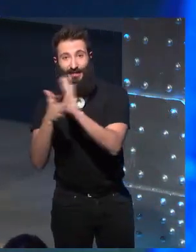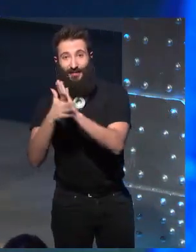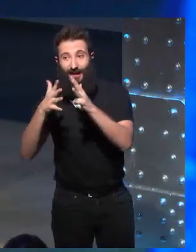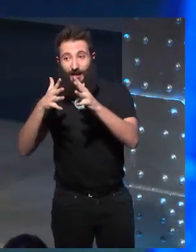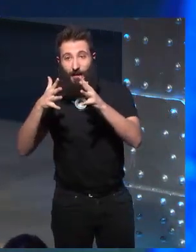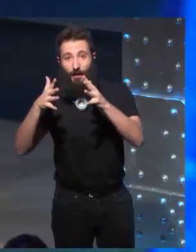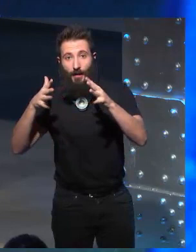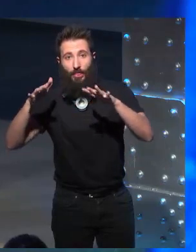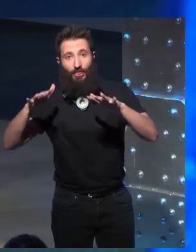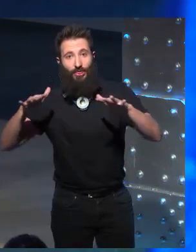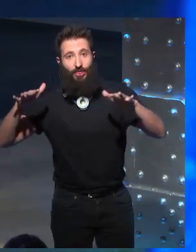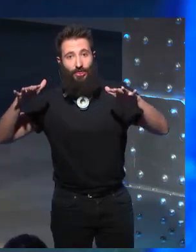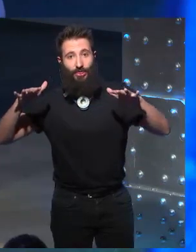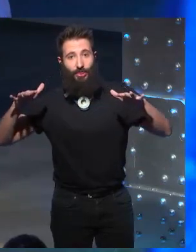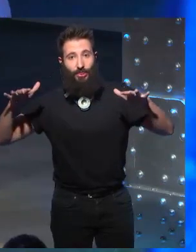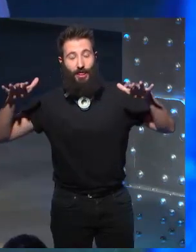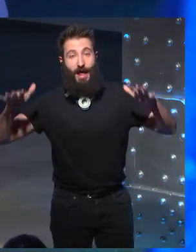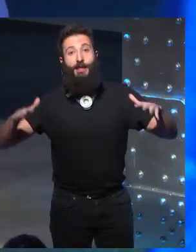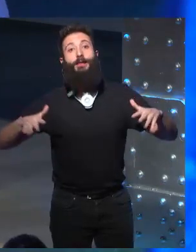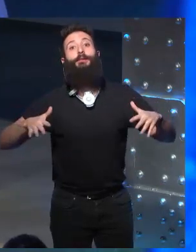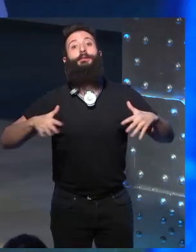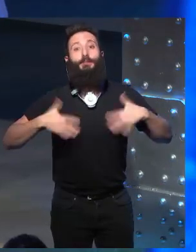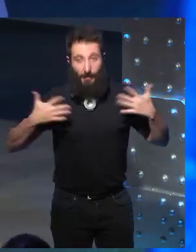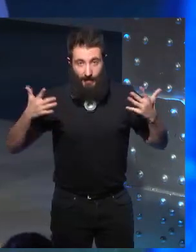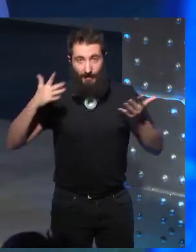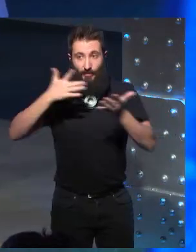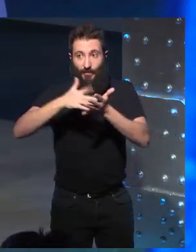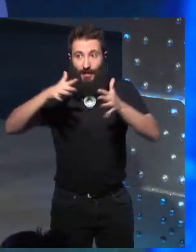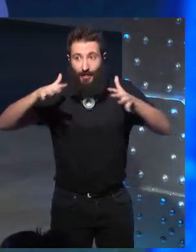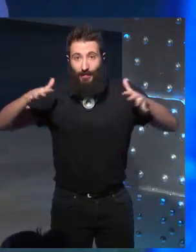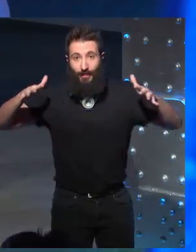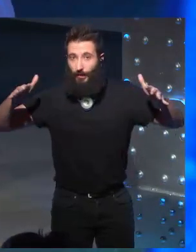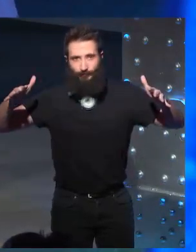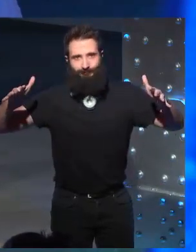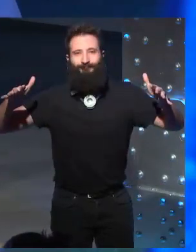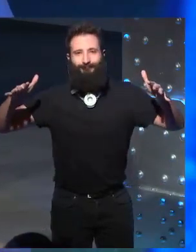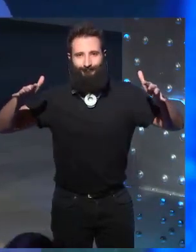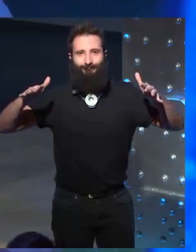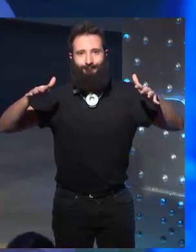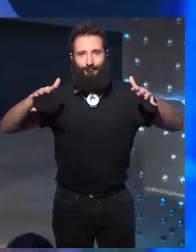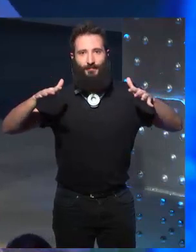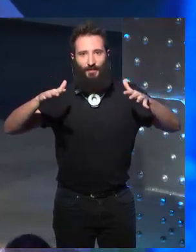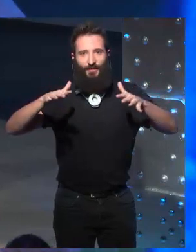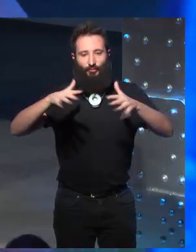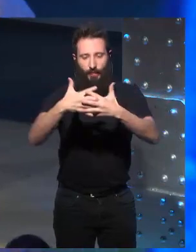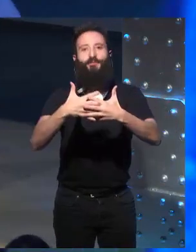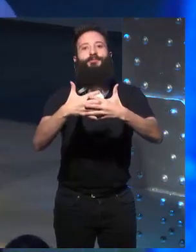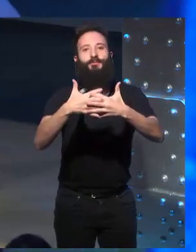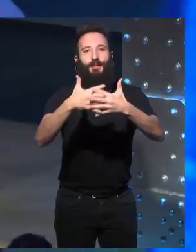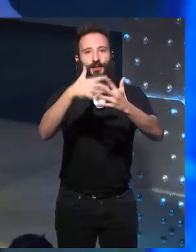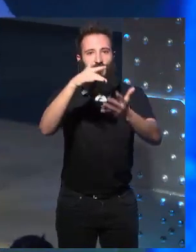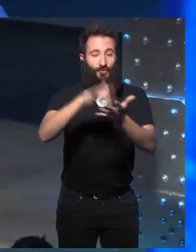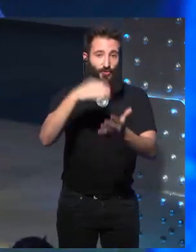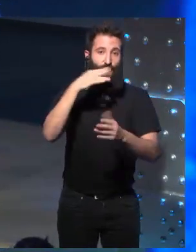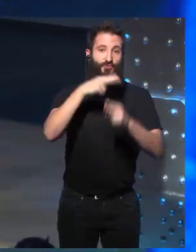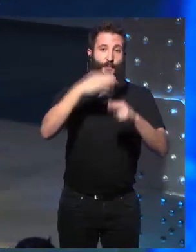hop goes the other way around and you get a big crunch where everything collapses again. And then in the first case you die of cold, in